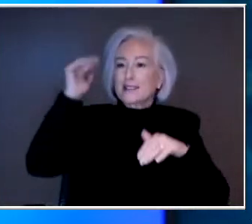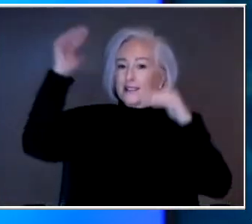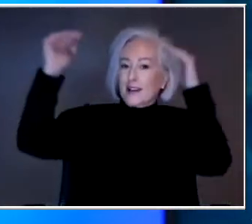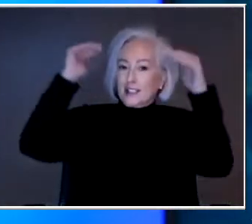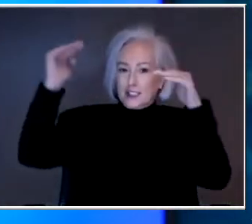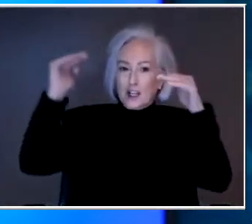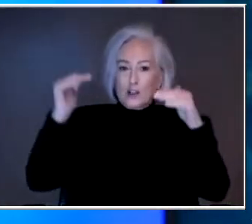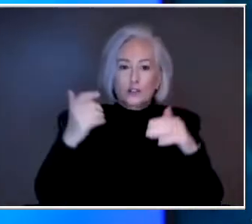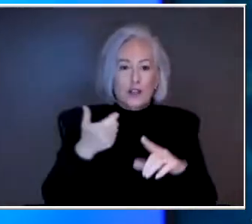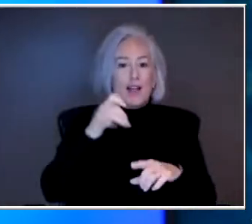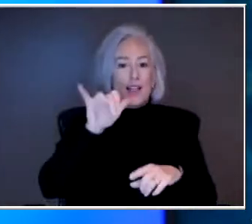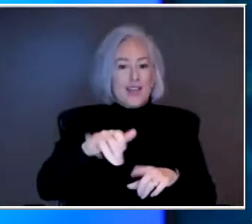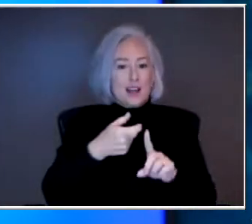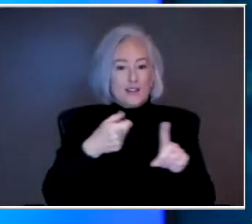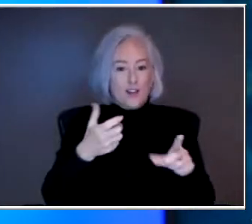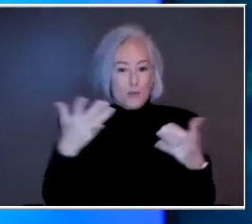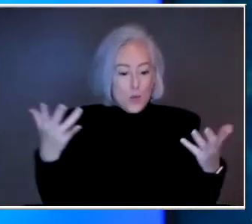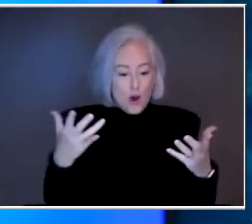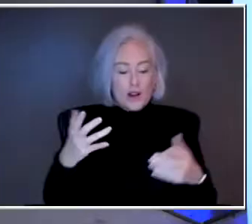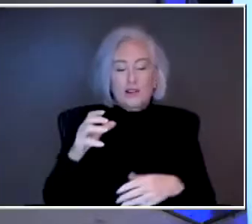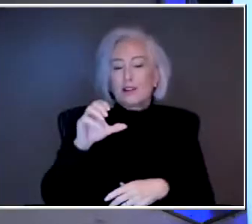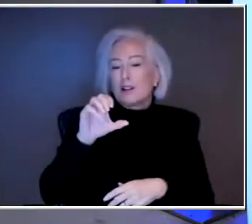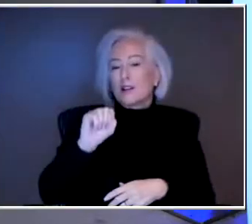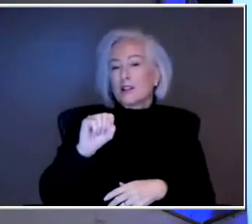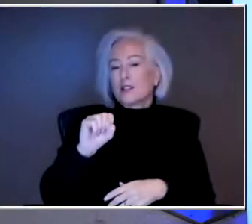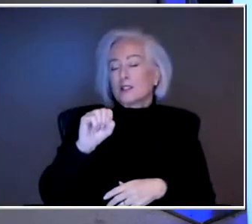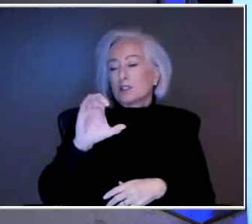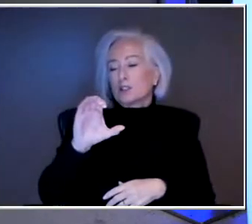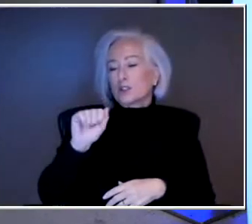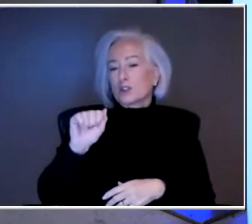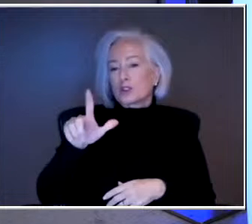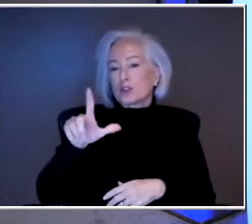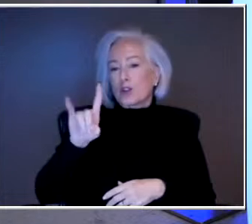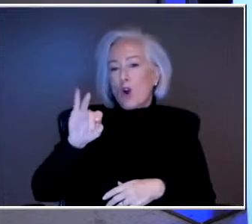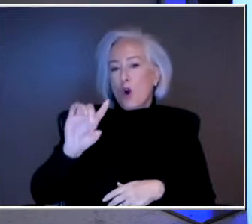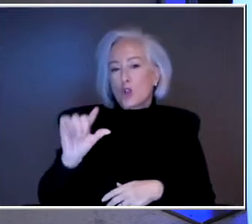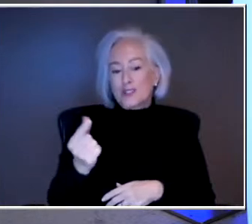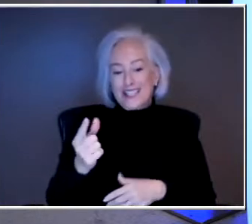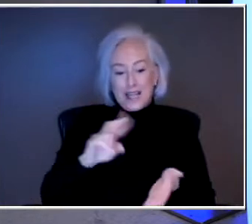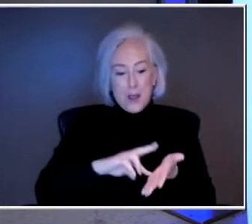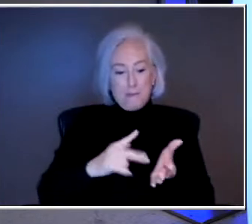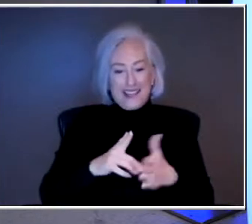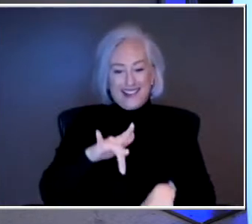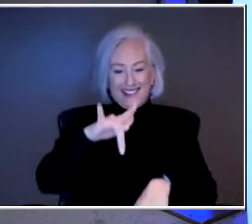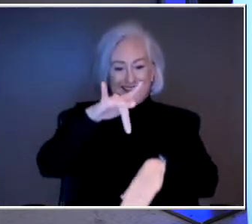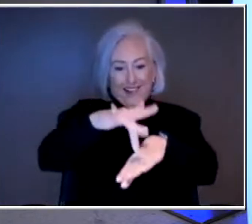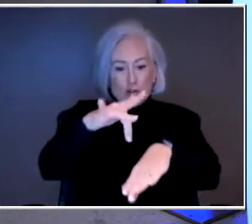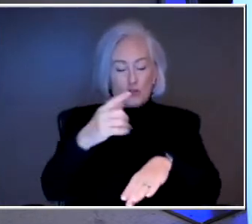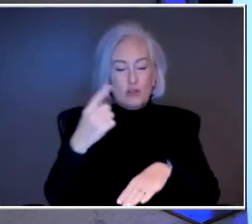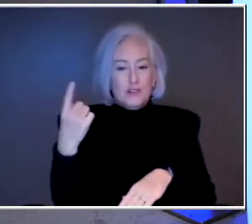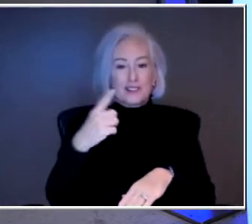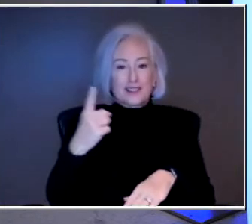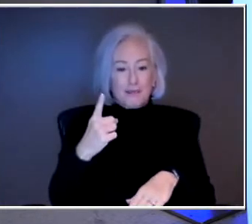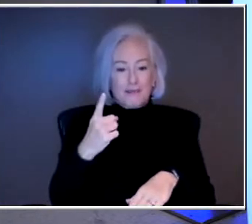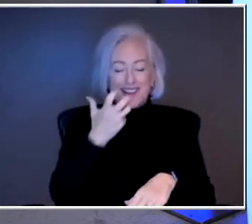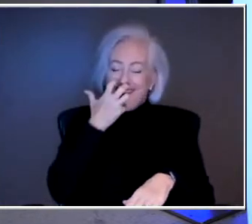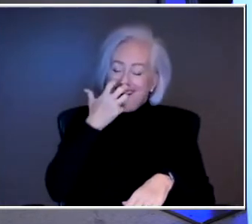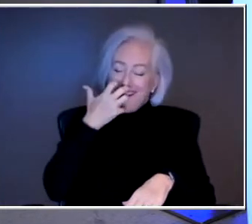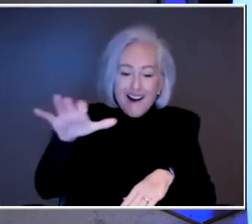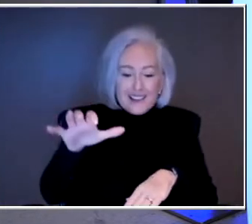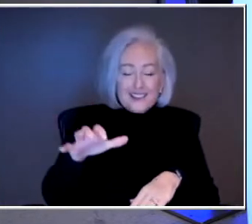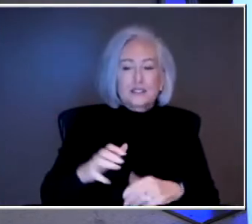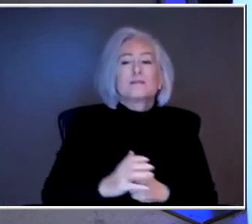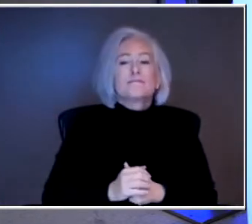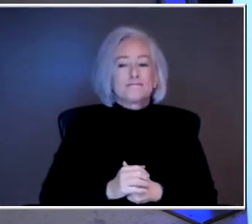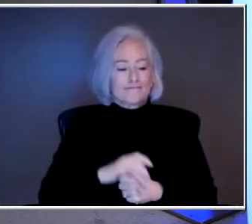patients because they reach for hot things all the time. Absolutely. And we talked about that, the difference between going to the emergency room. You said they see a lot, but when it comes to burns, I mean, these